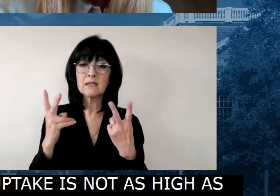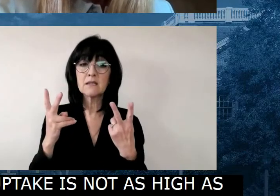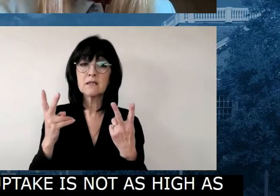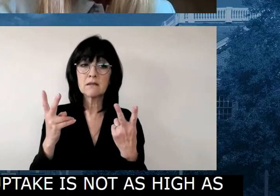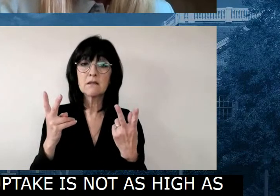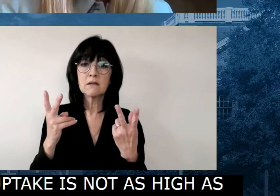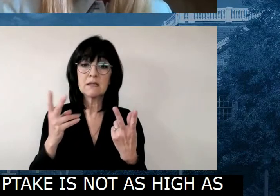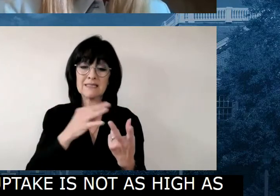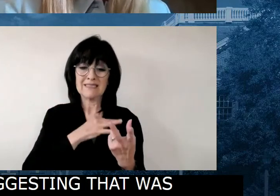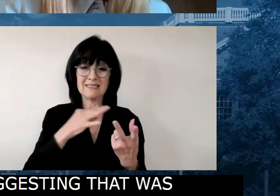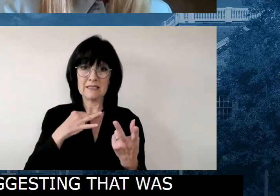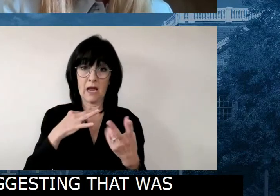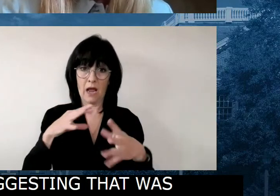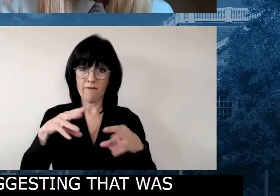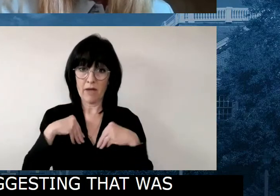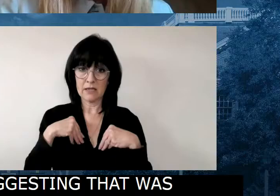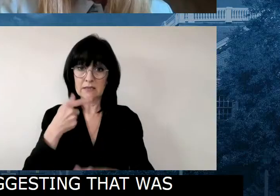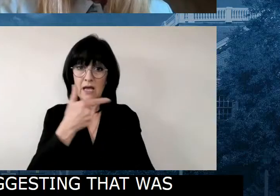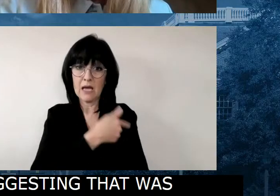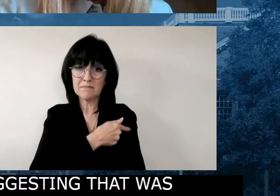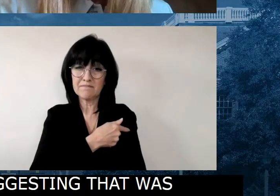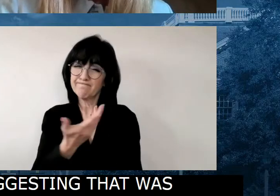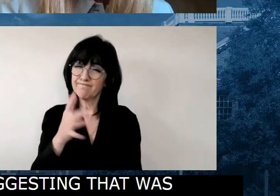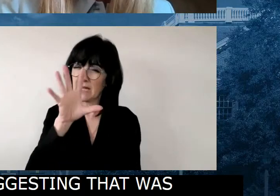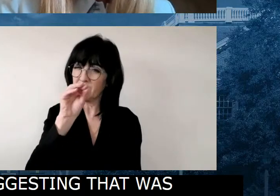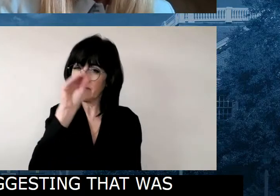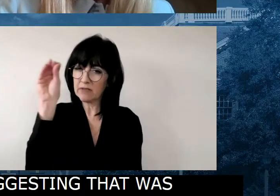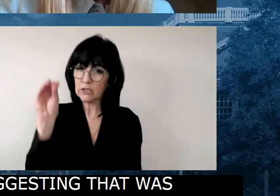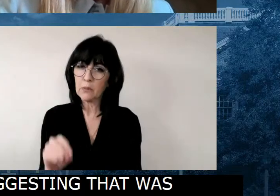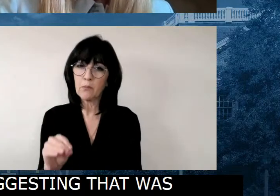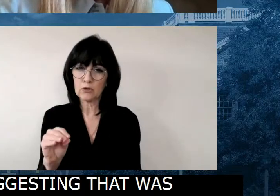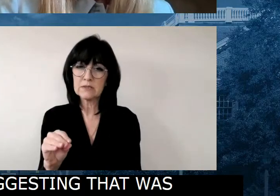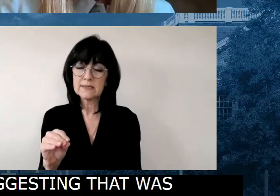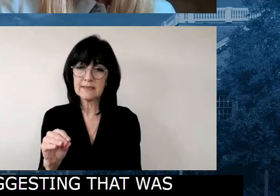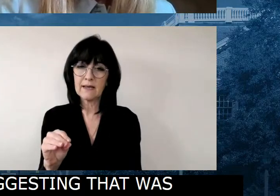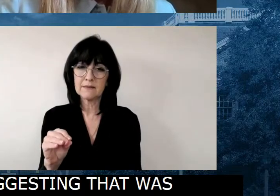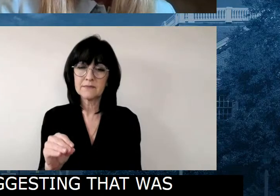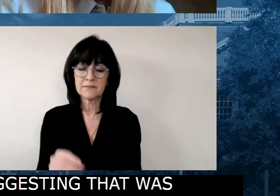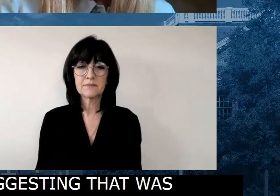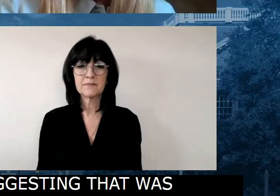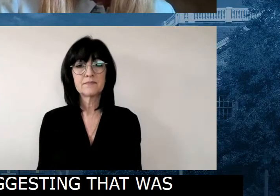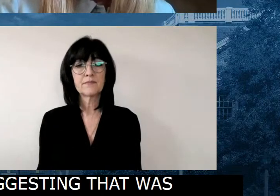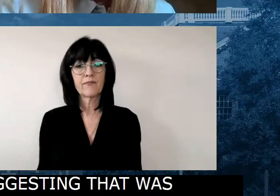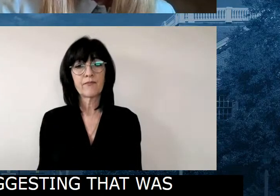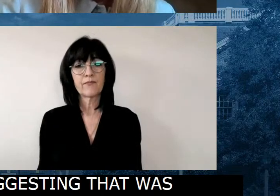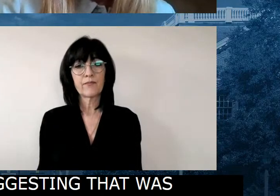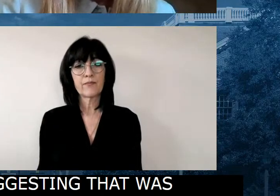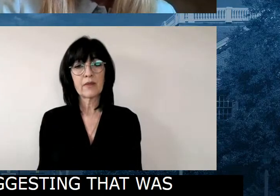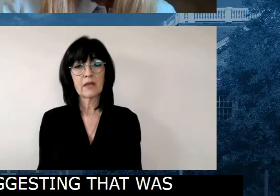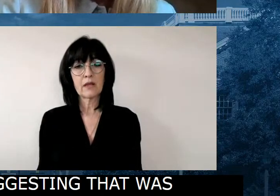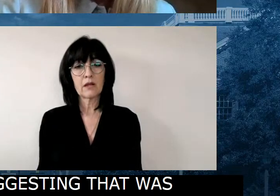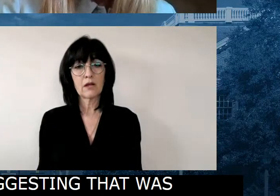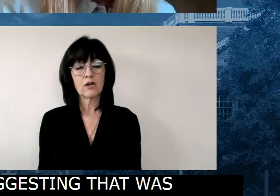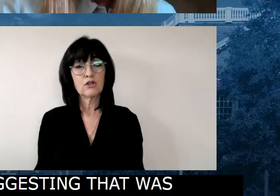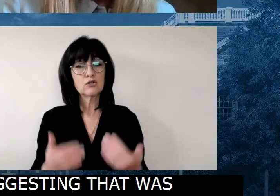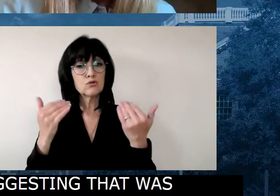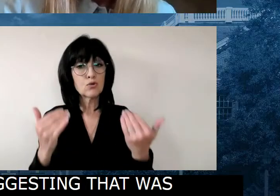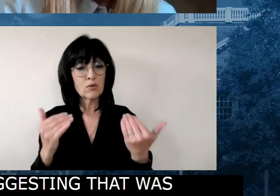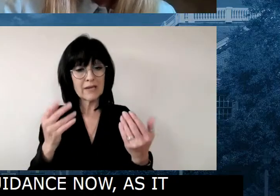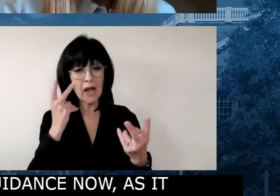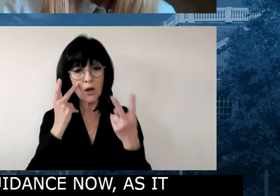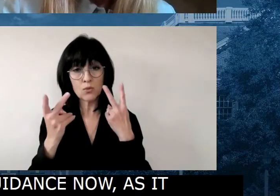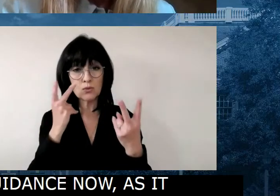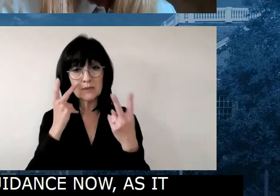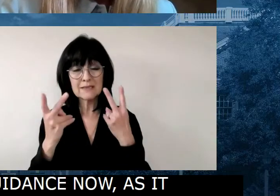50%. And so a lot of the guidance now, as it pertains to residents in long-term